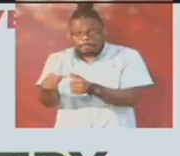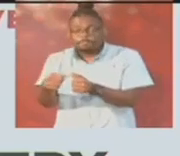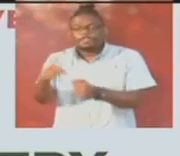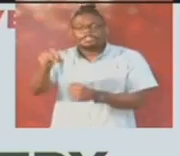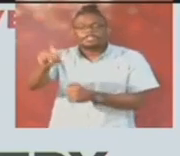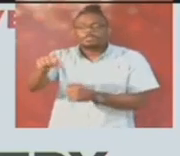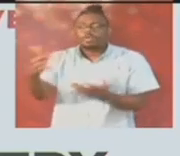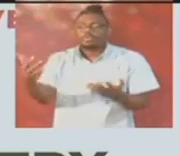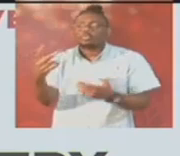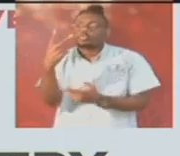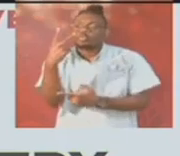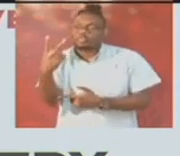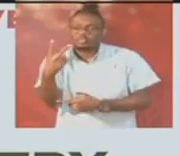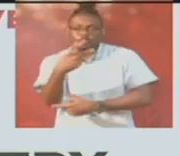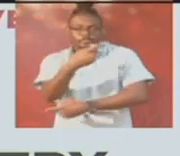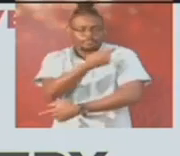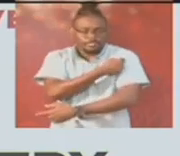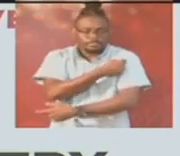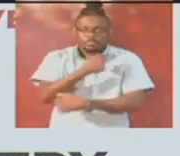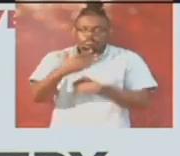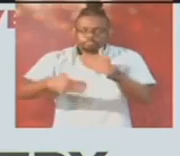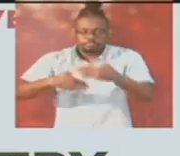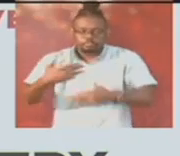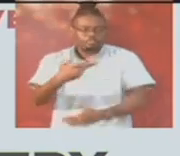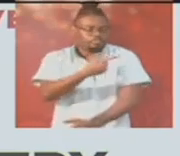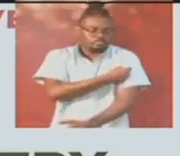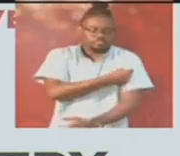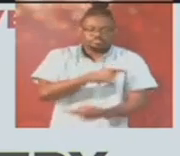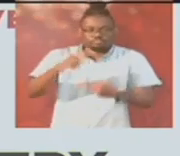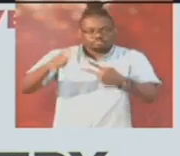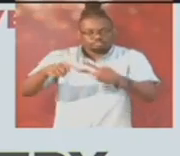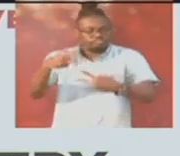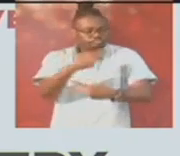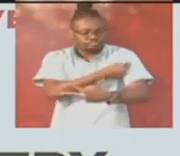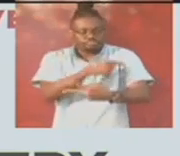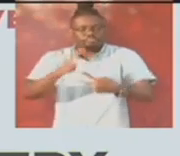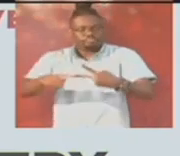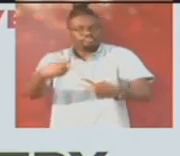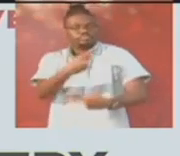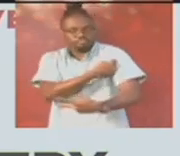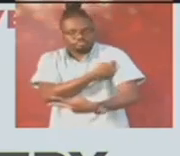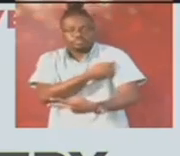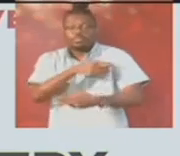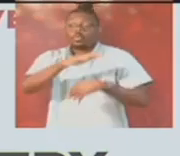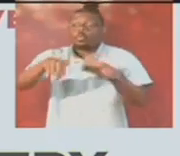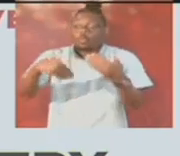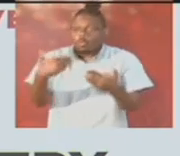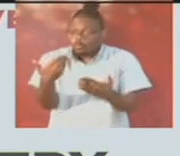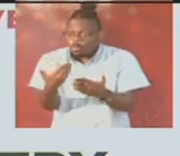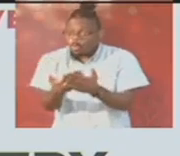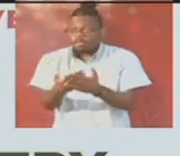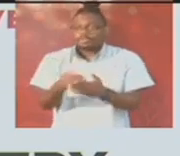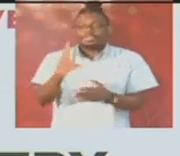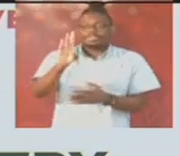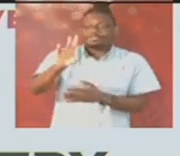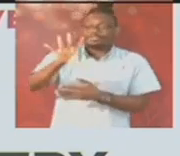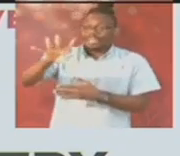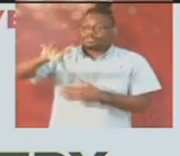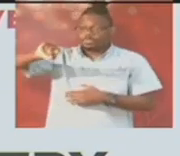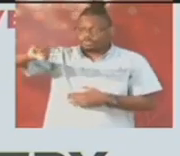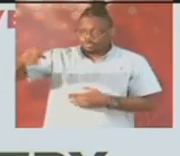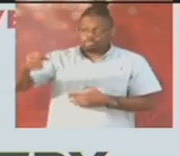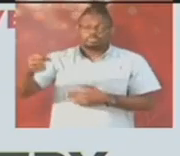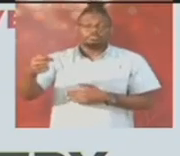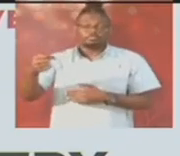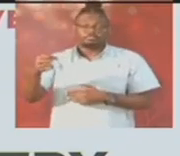regime, we could not distribute all 75,600. Because being a two-dose regime,